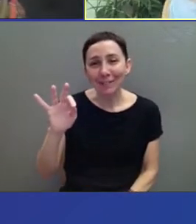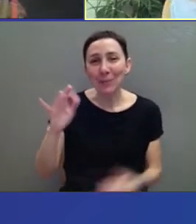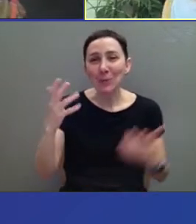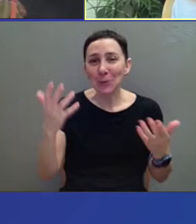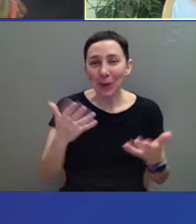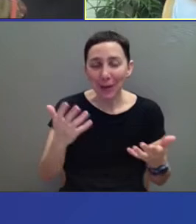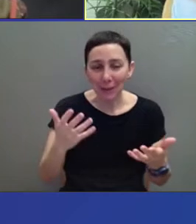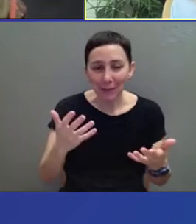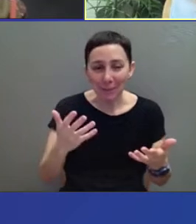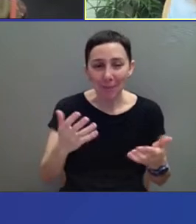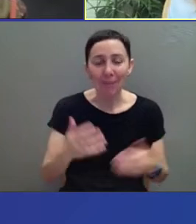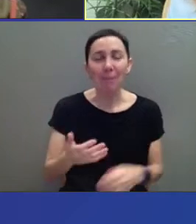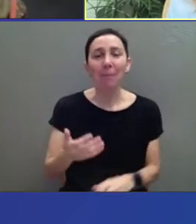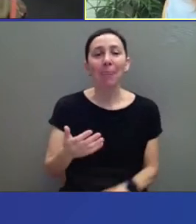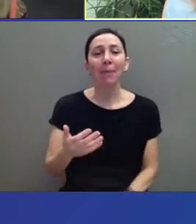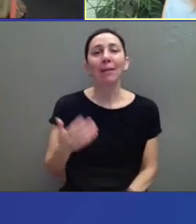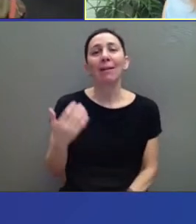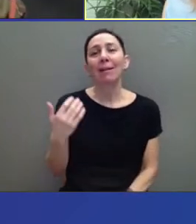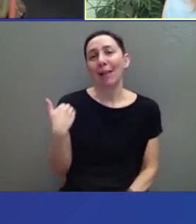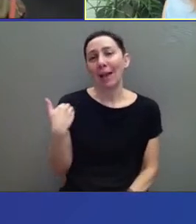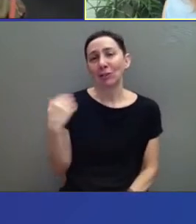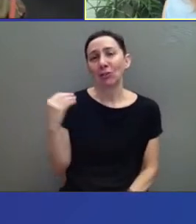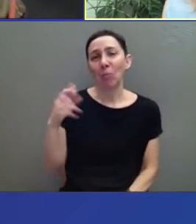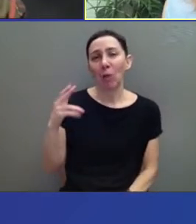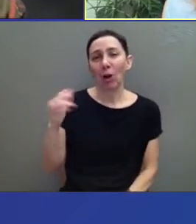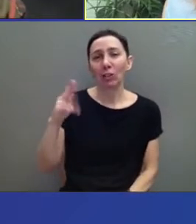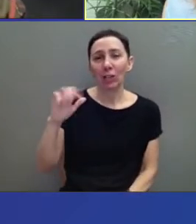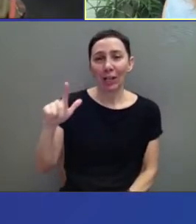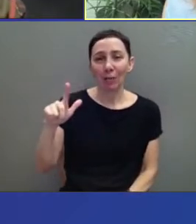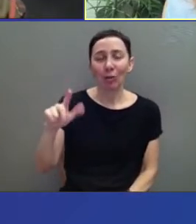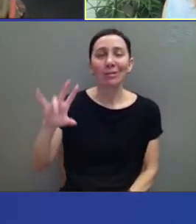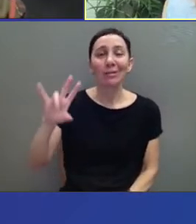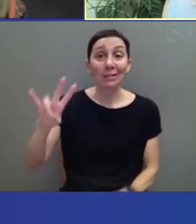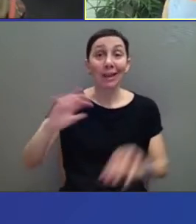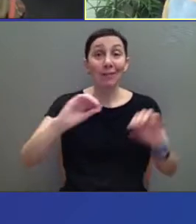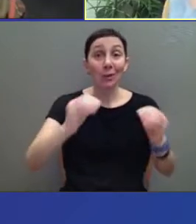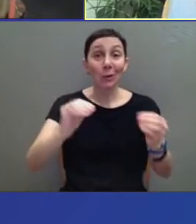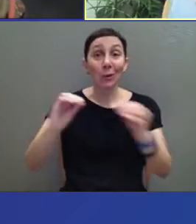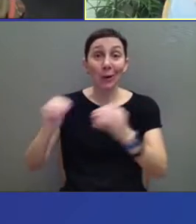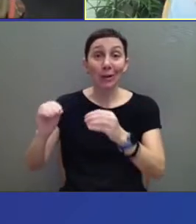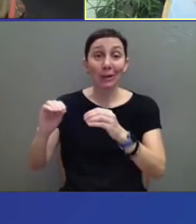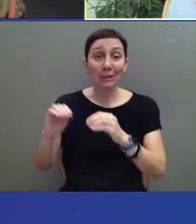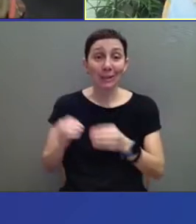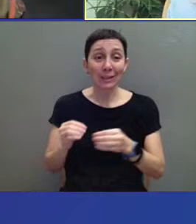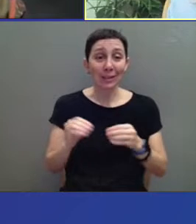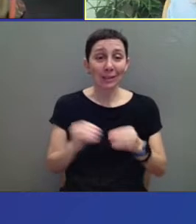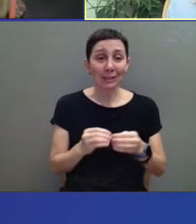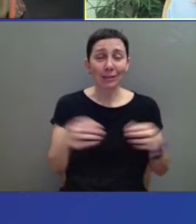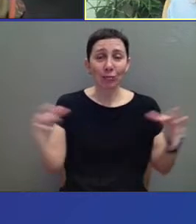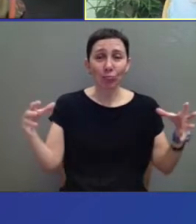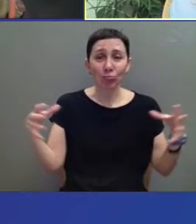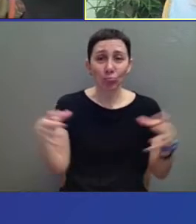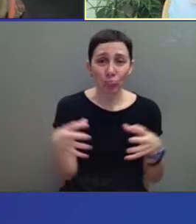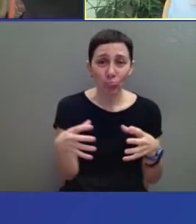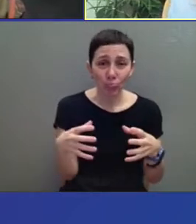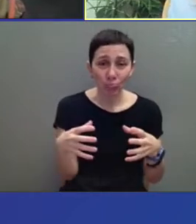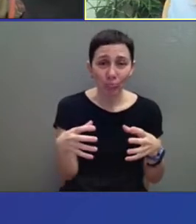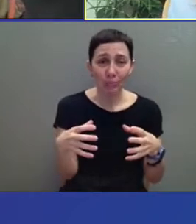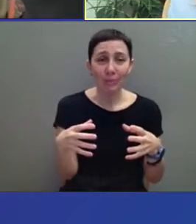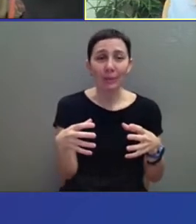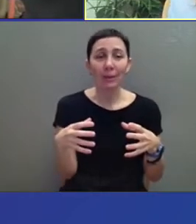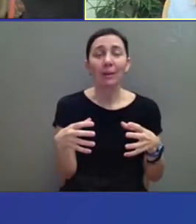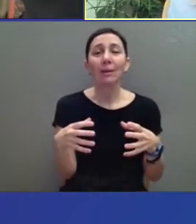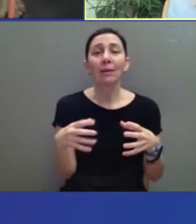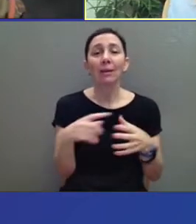in March and April of 2020 of 7 organizations, intermediaries, re-grant organizations. Those 7